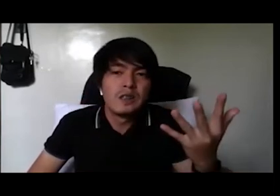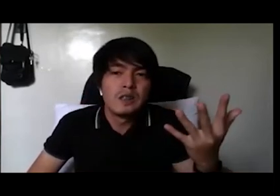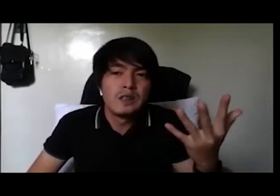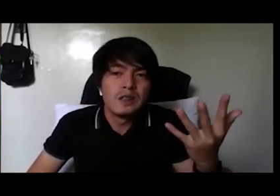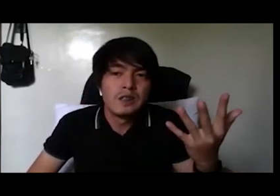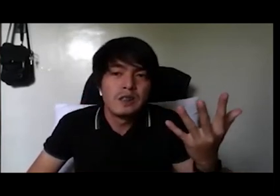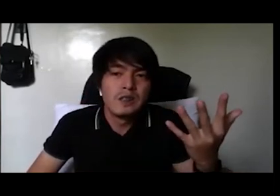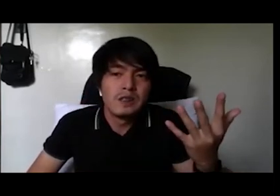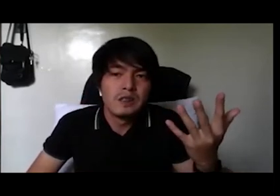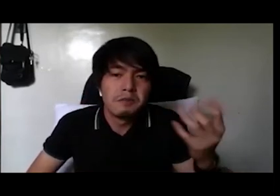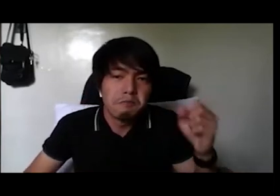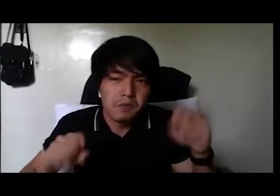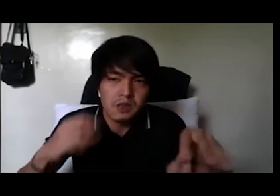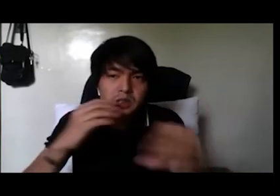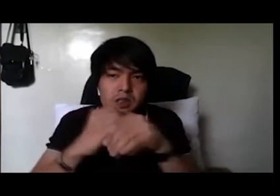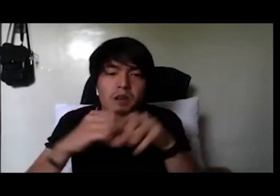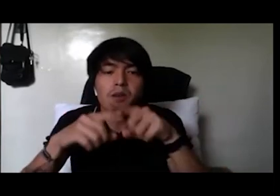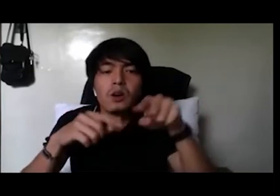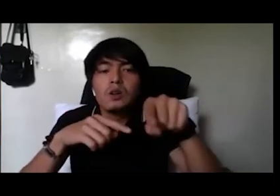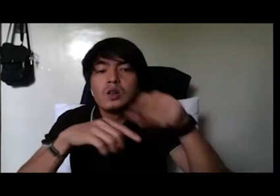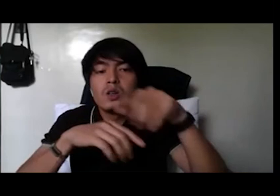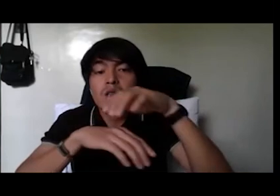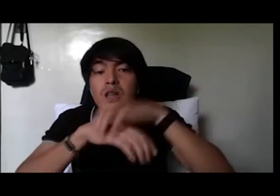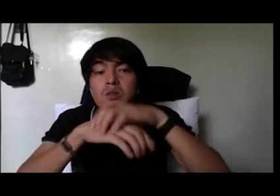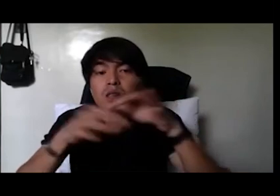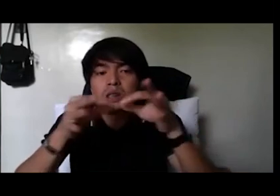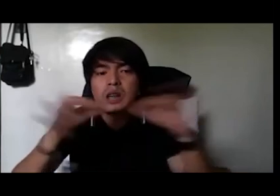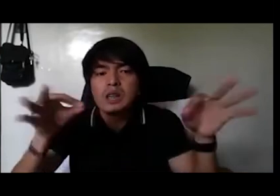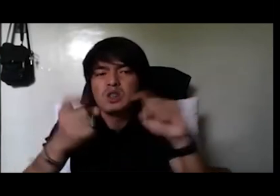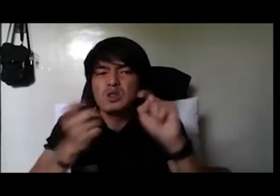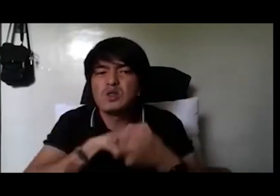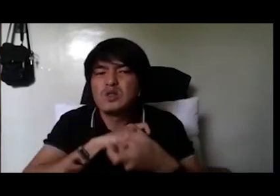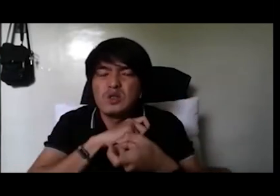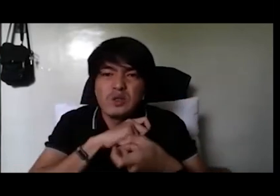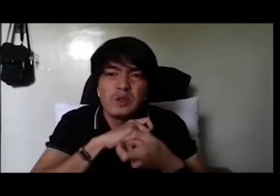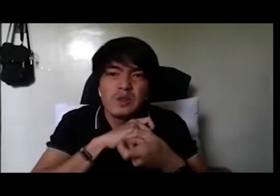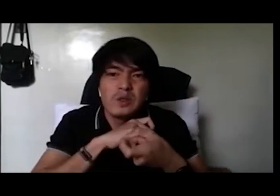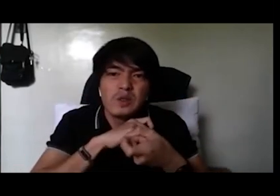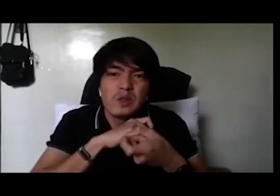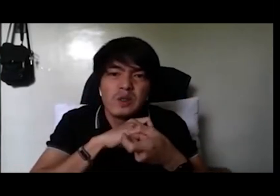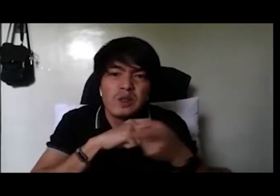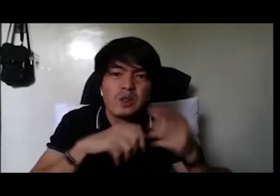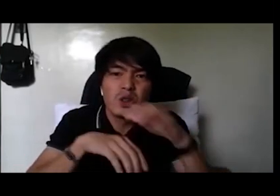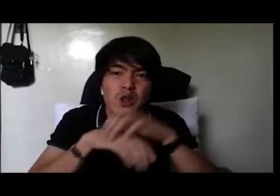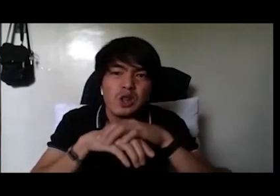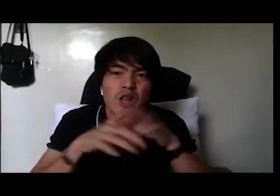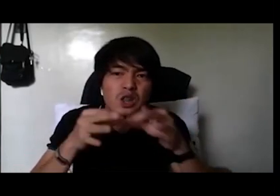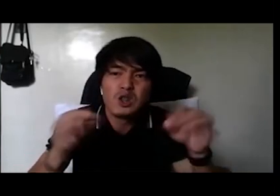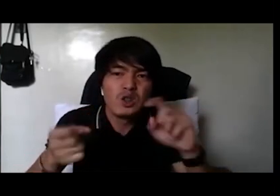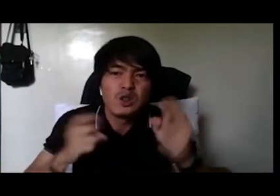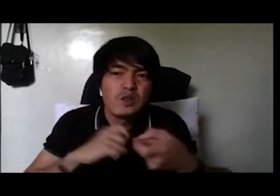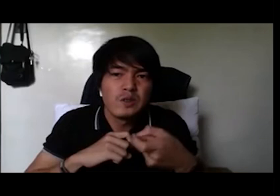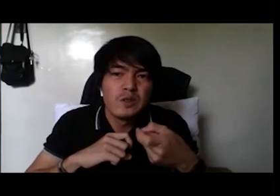Boy, girl. What if we say boy, girl have how many? Well, that's fine, but you told me that